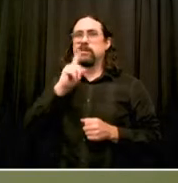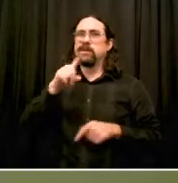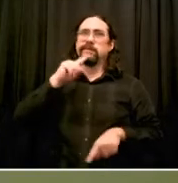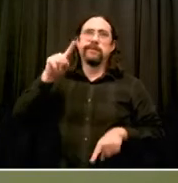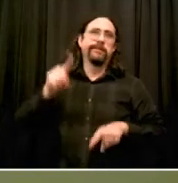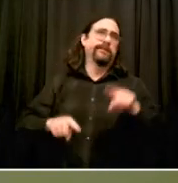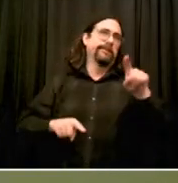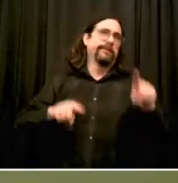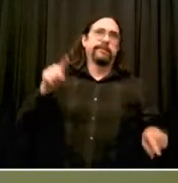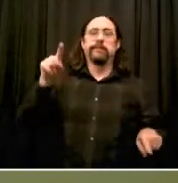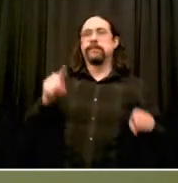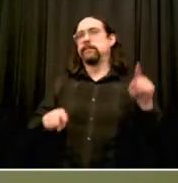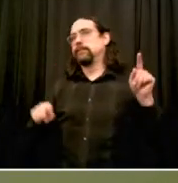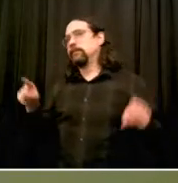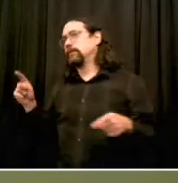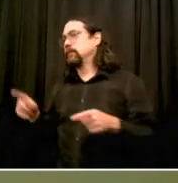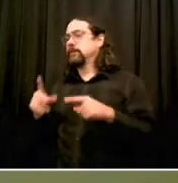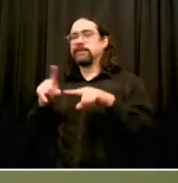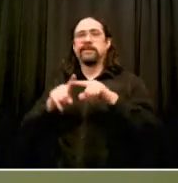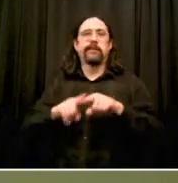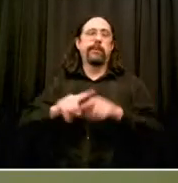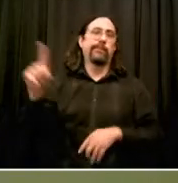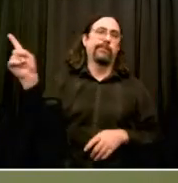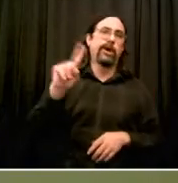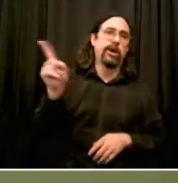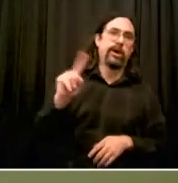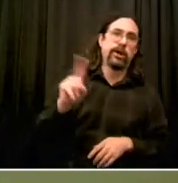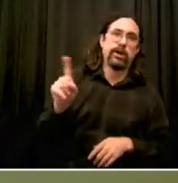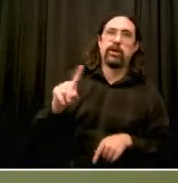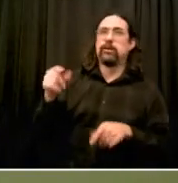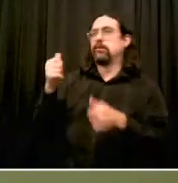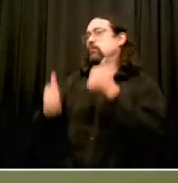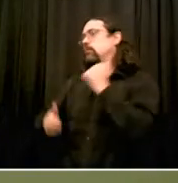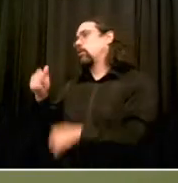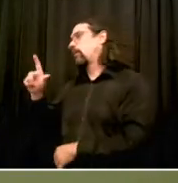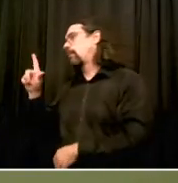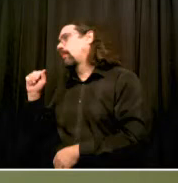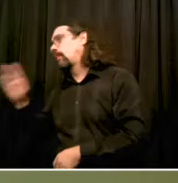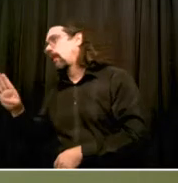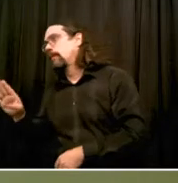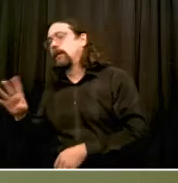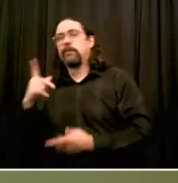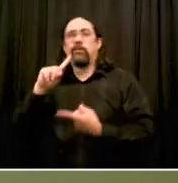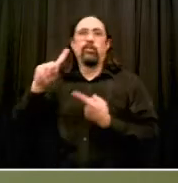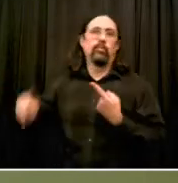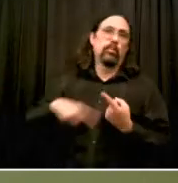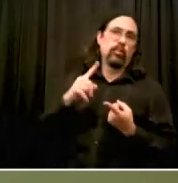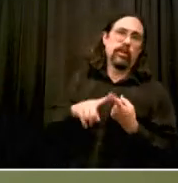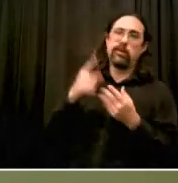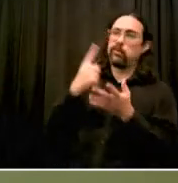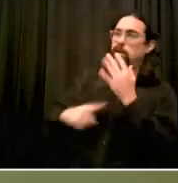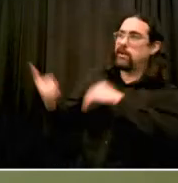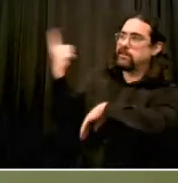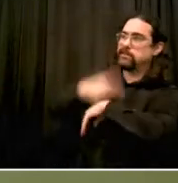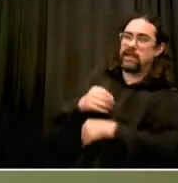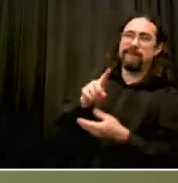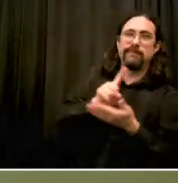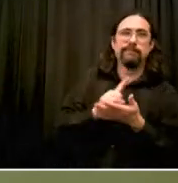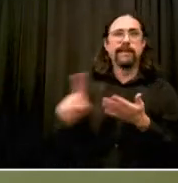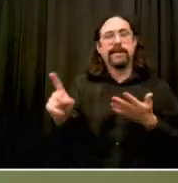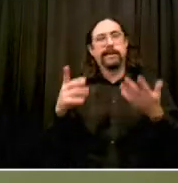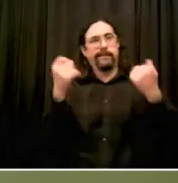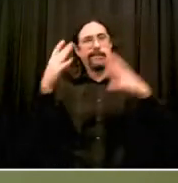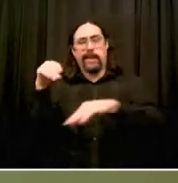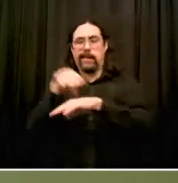very aggressively to reduce the turnaround time at commercial laboratories. People may still be experiencing some delays, but they should start to see